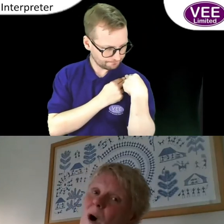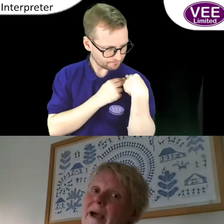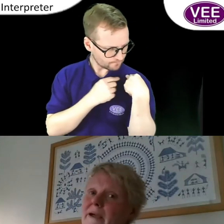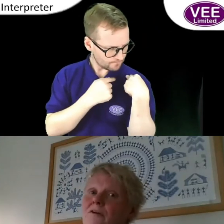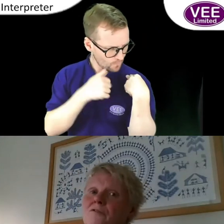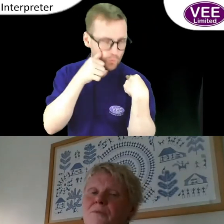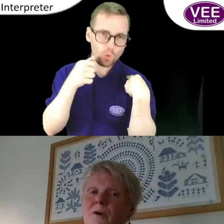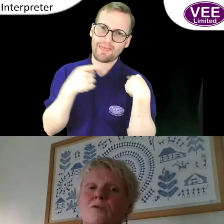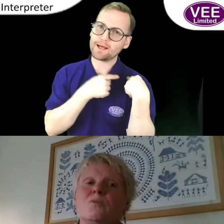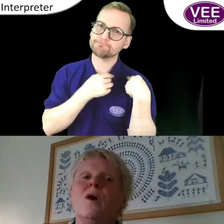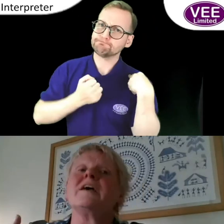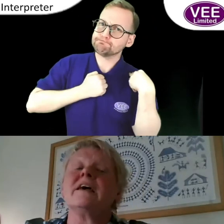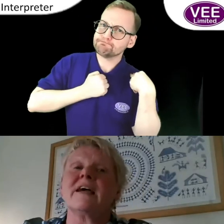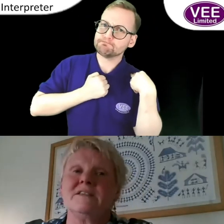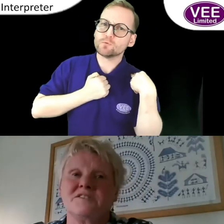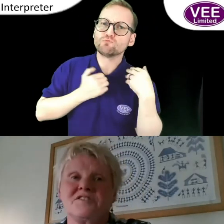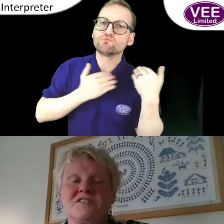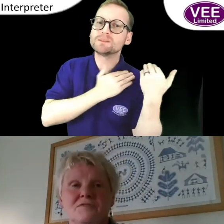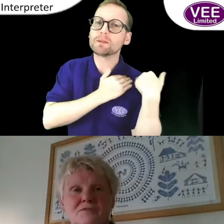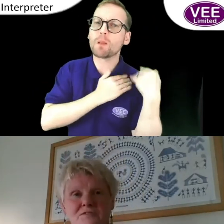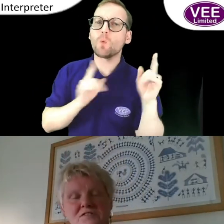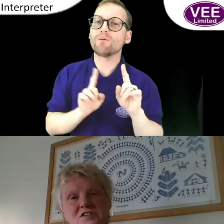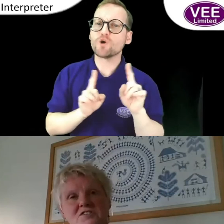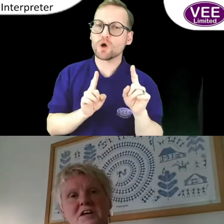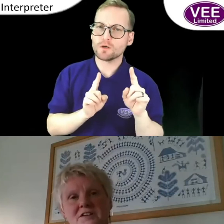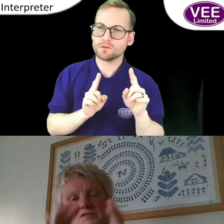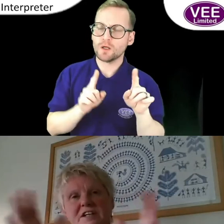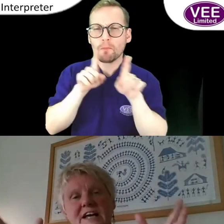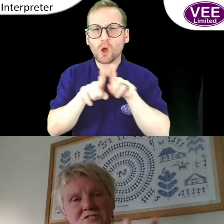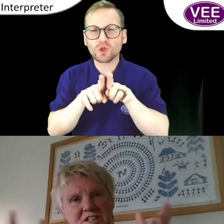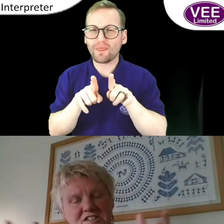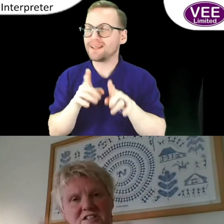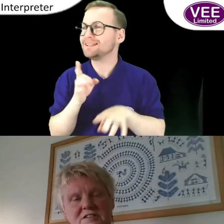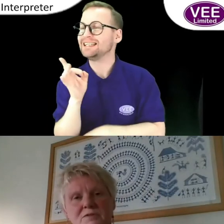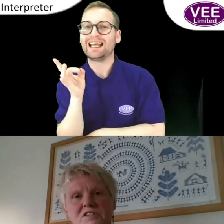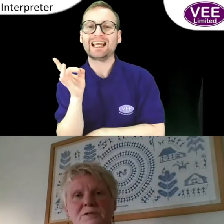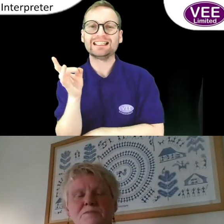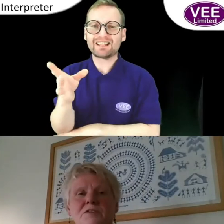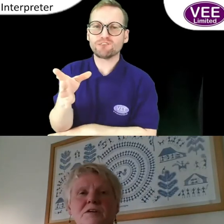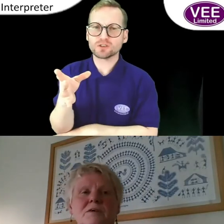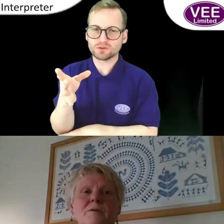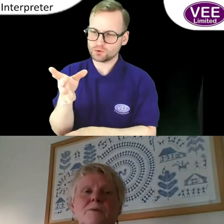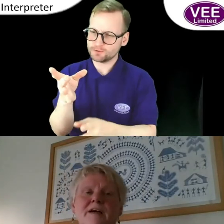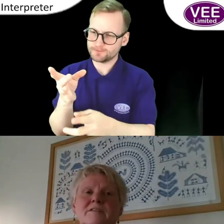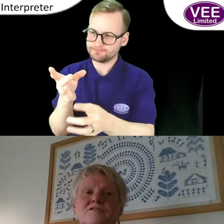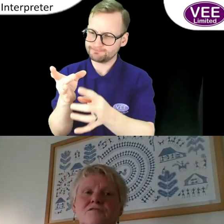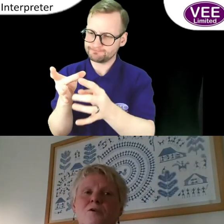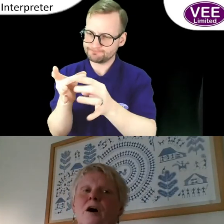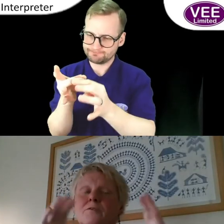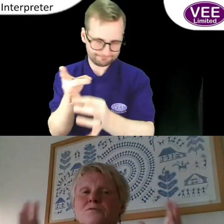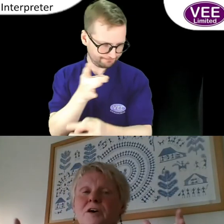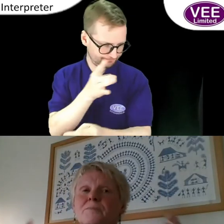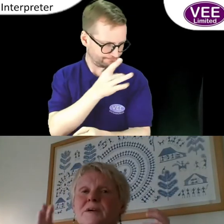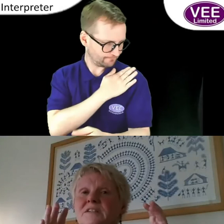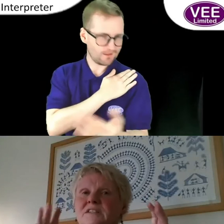a way of working against indifference. And it's really interesting that museums can play this role